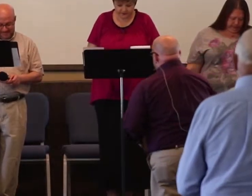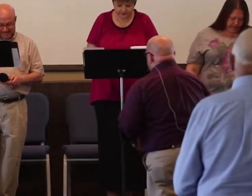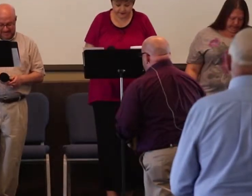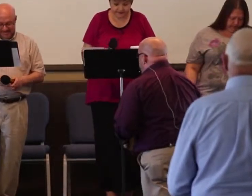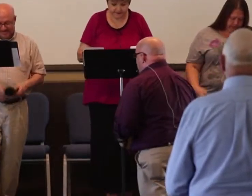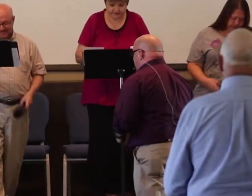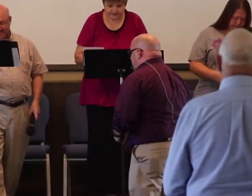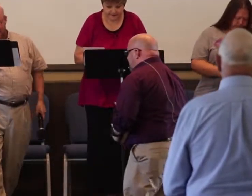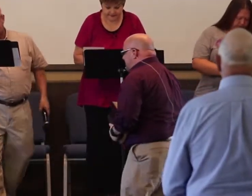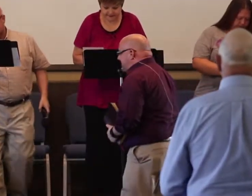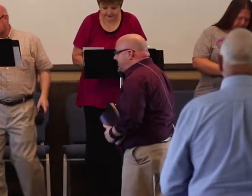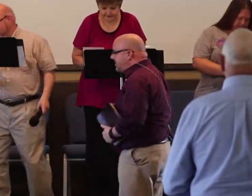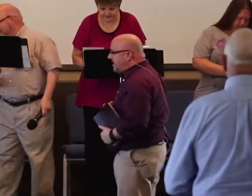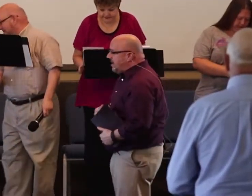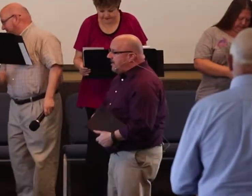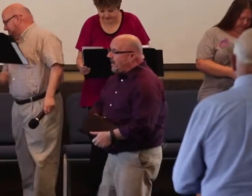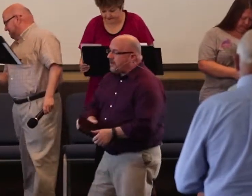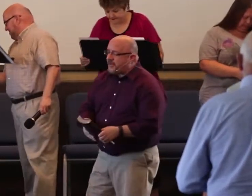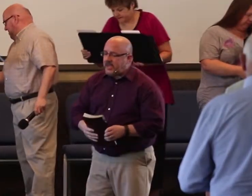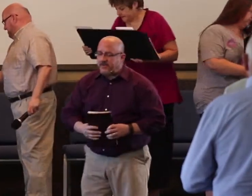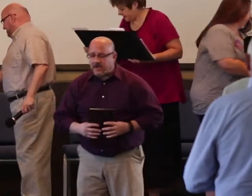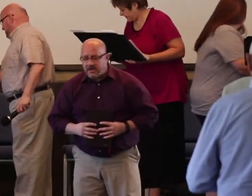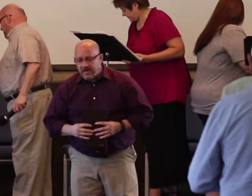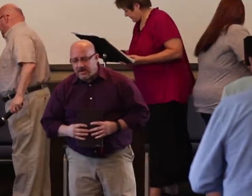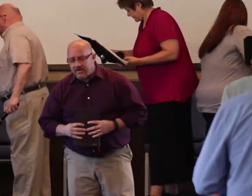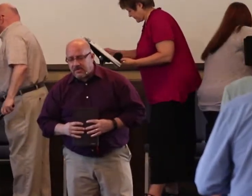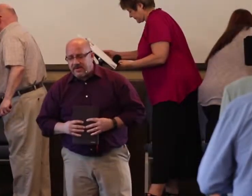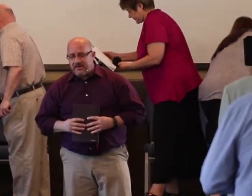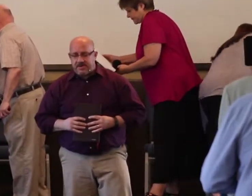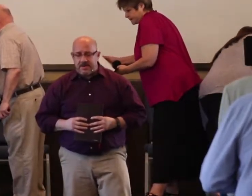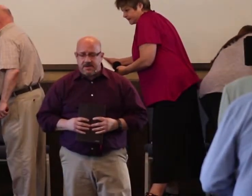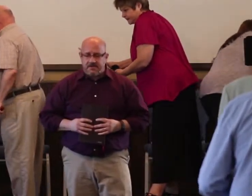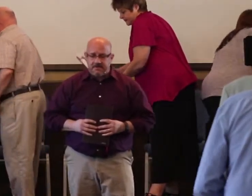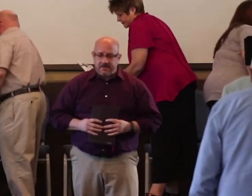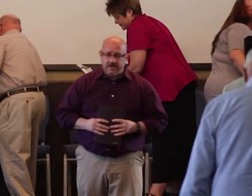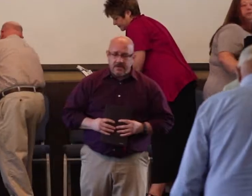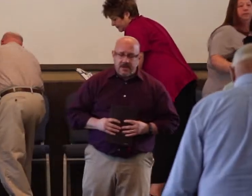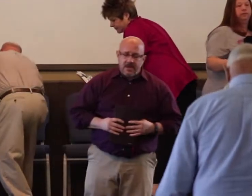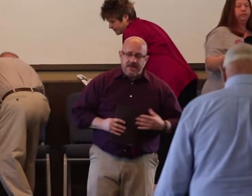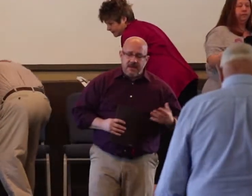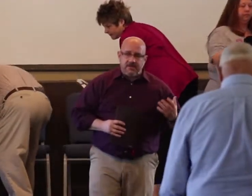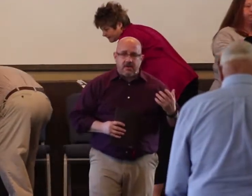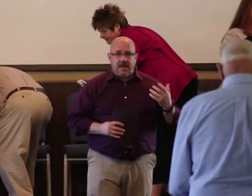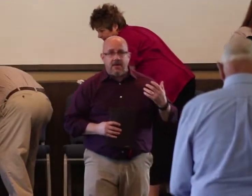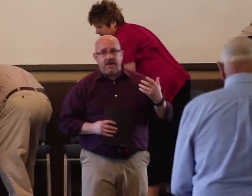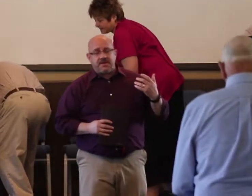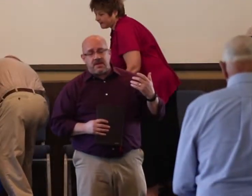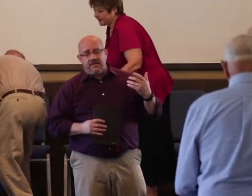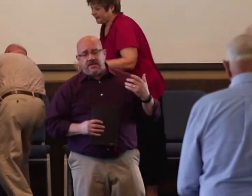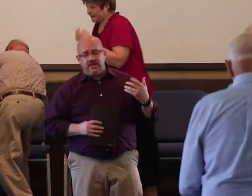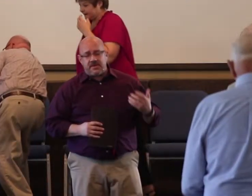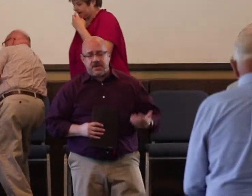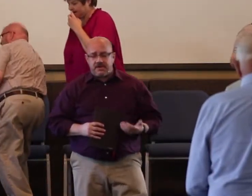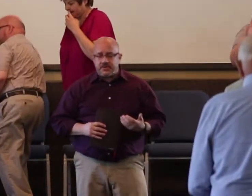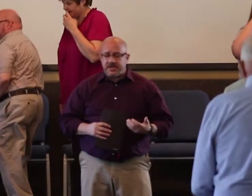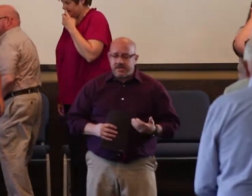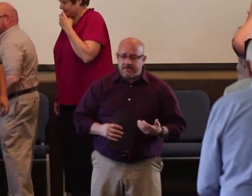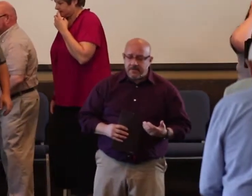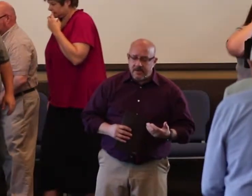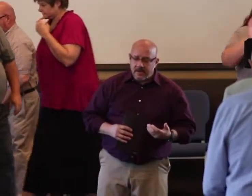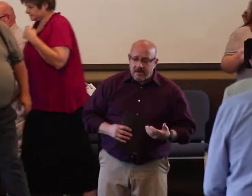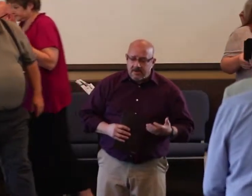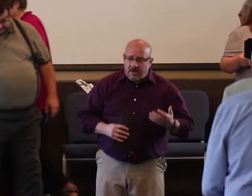Father, we thank you so much. Father, thank you for giving us a reason to live. Thank you for allowing us to live in this